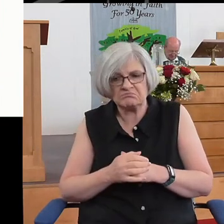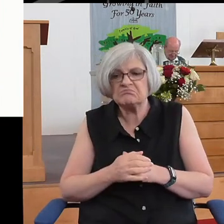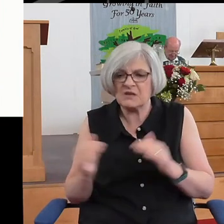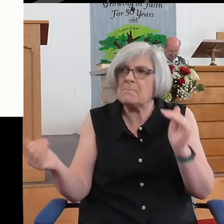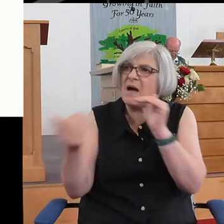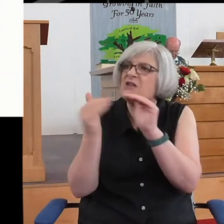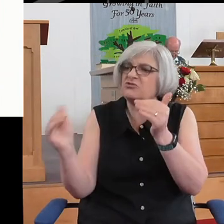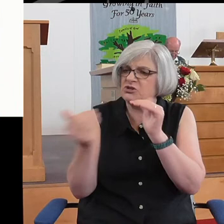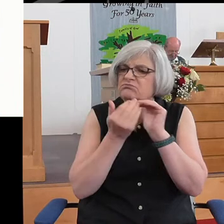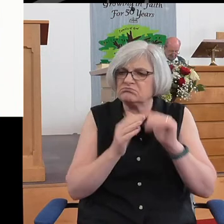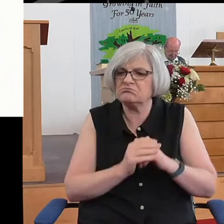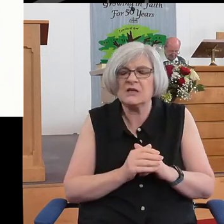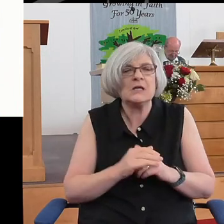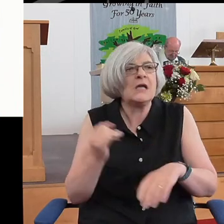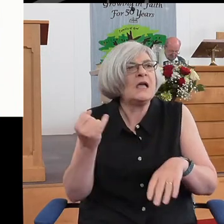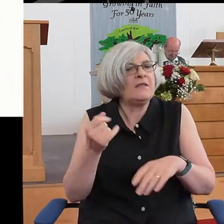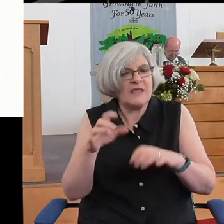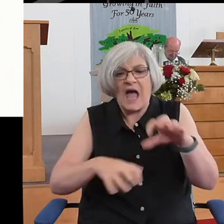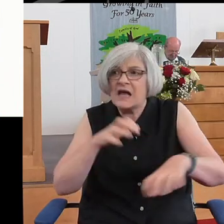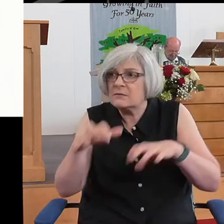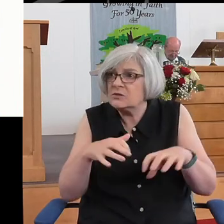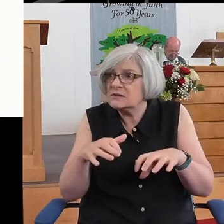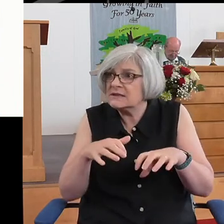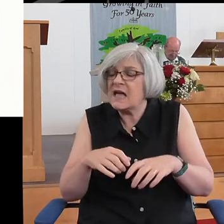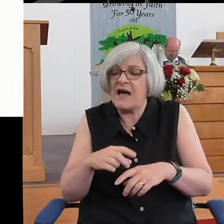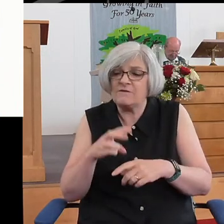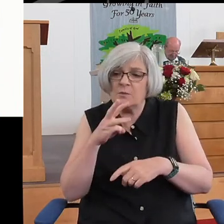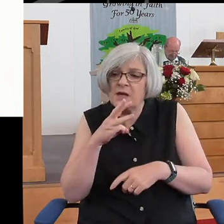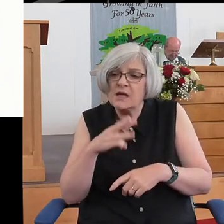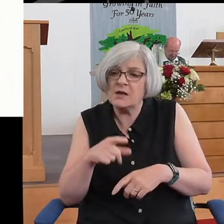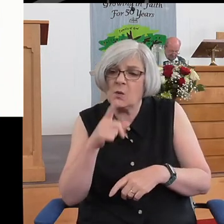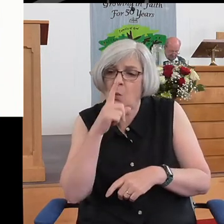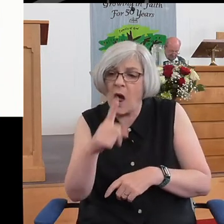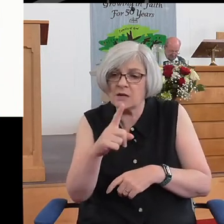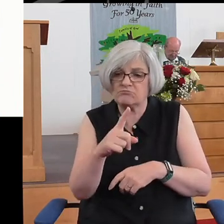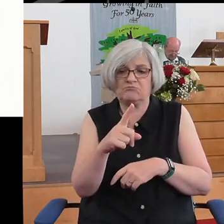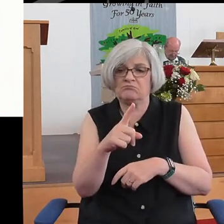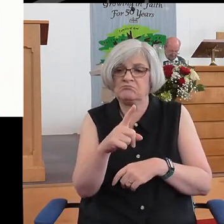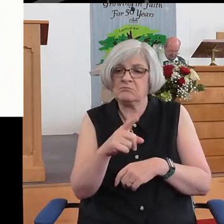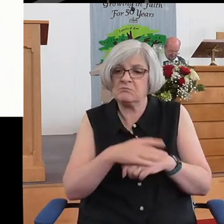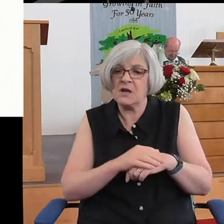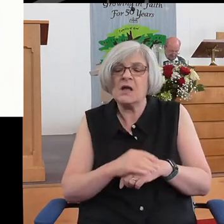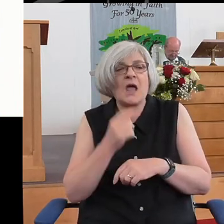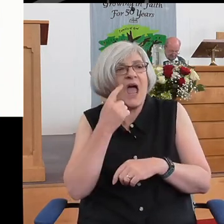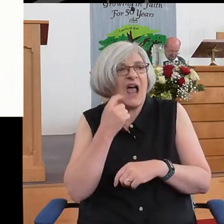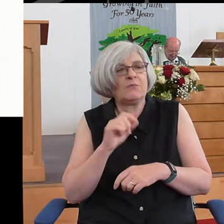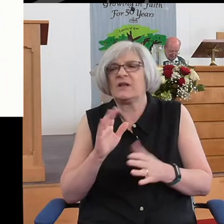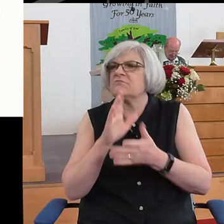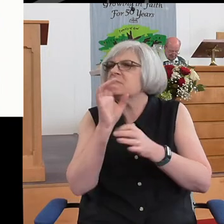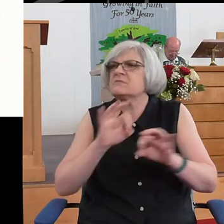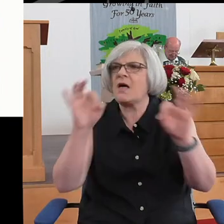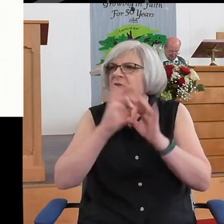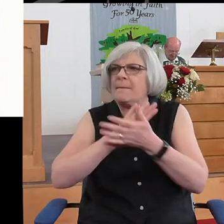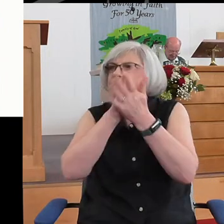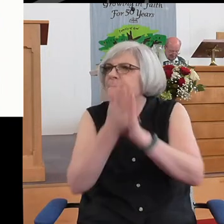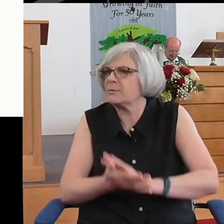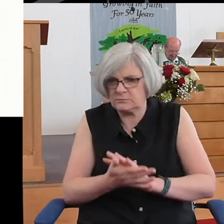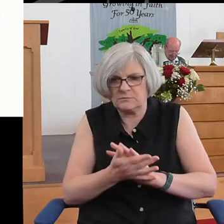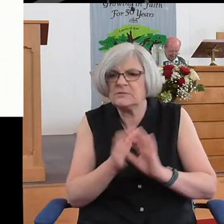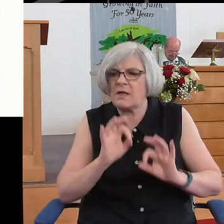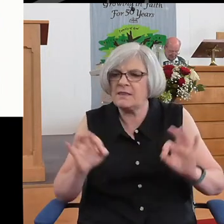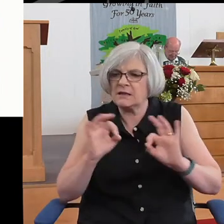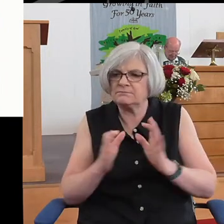you choose must be year-old males without defect, and you may take them from the sheep or the goats.